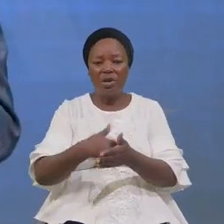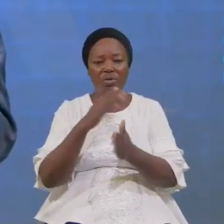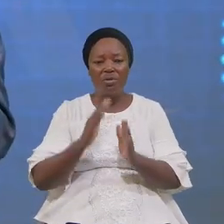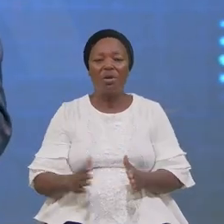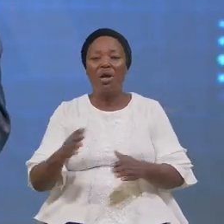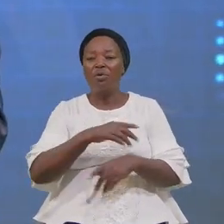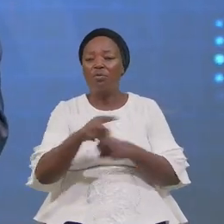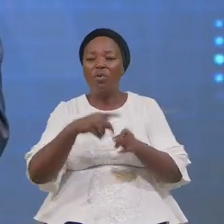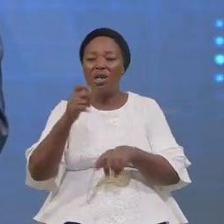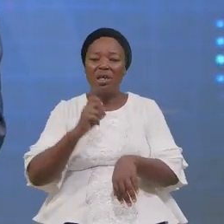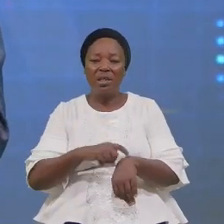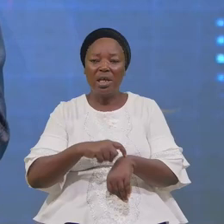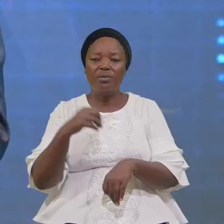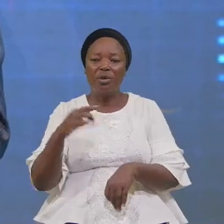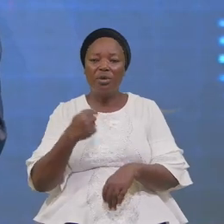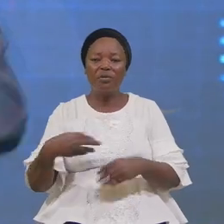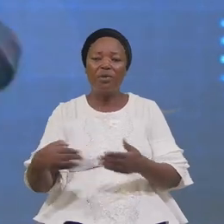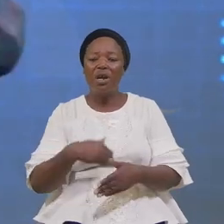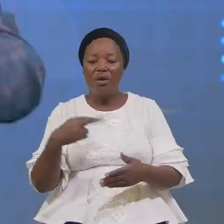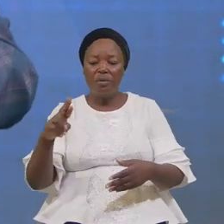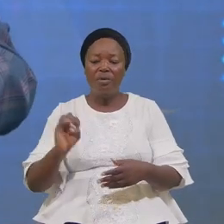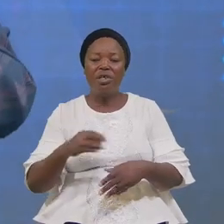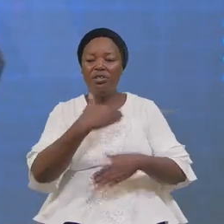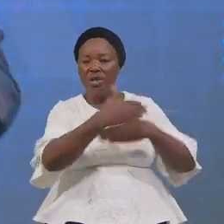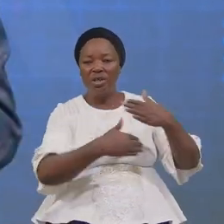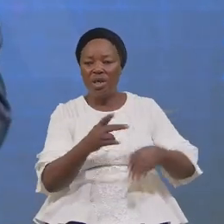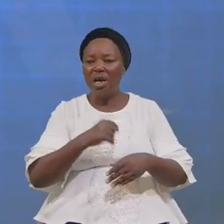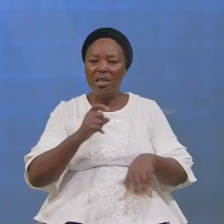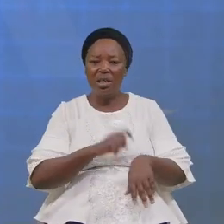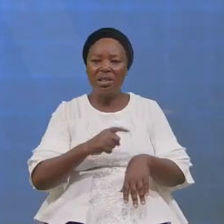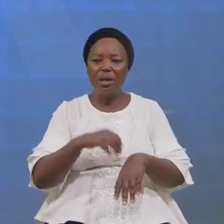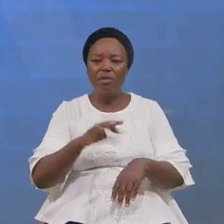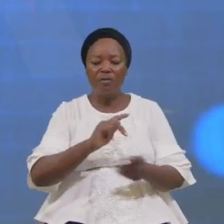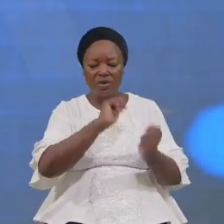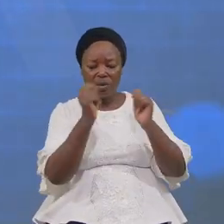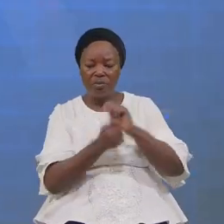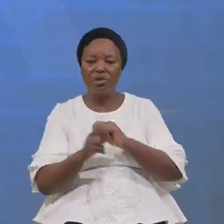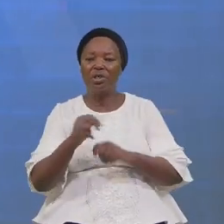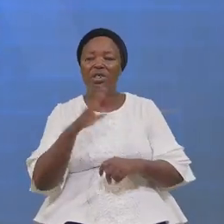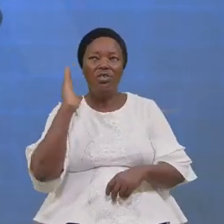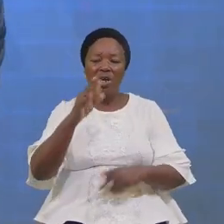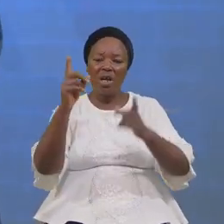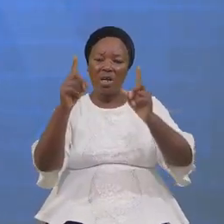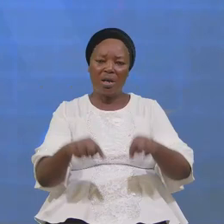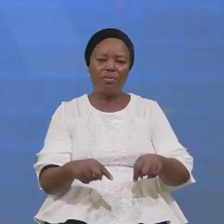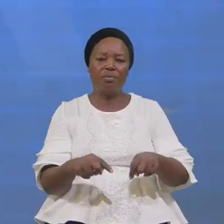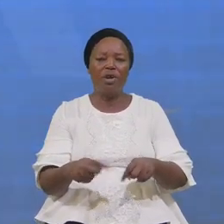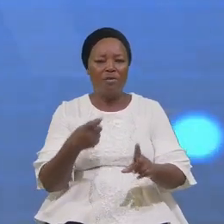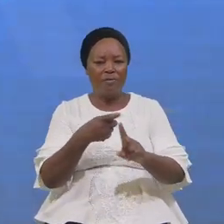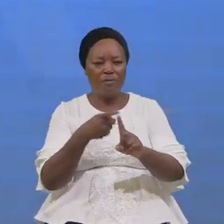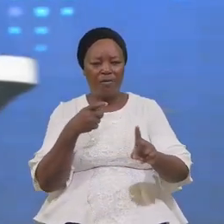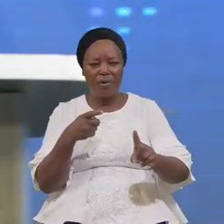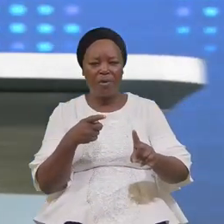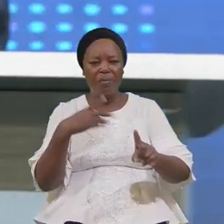when the times of regeneration and the time of transformation shall come from